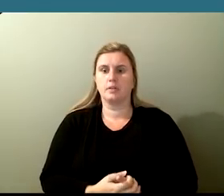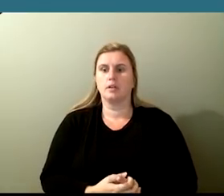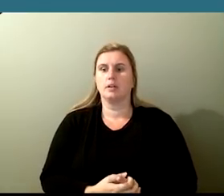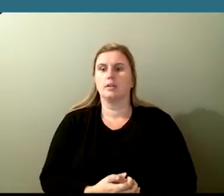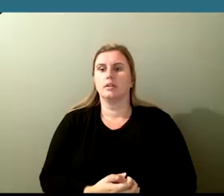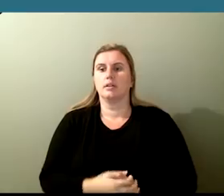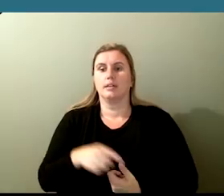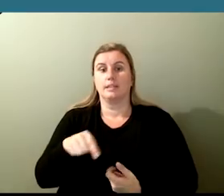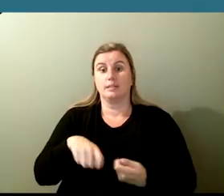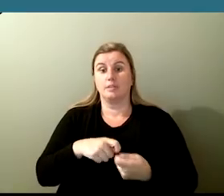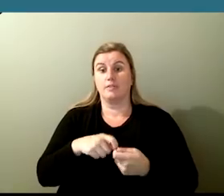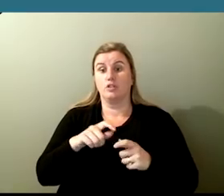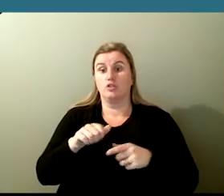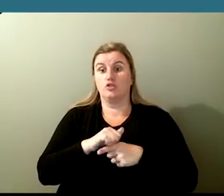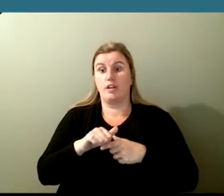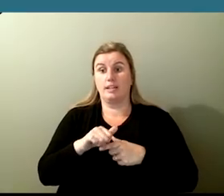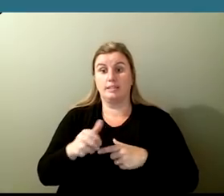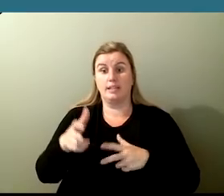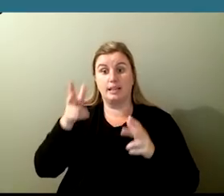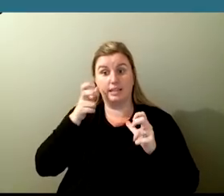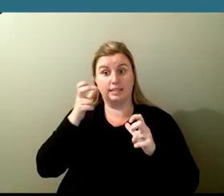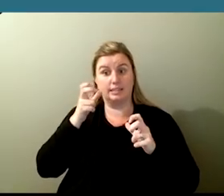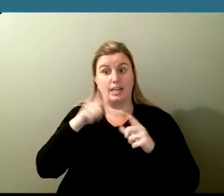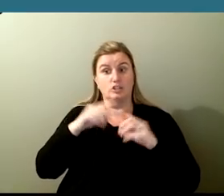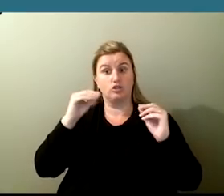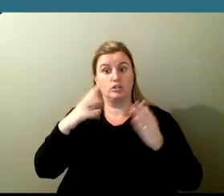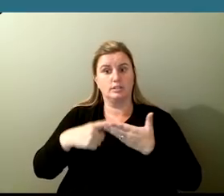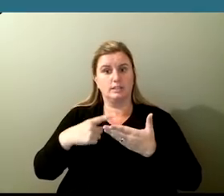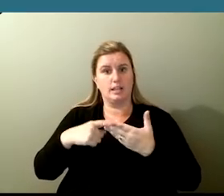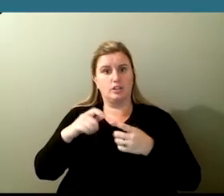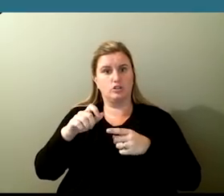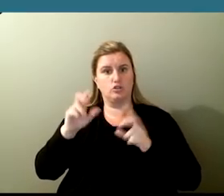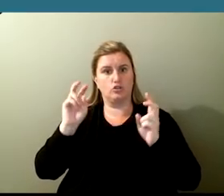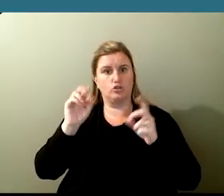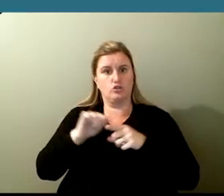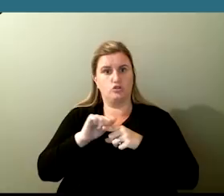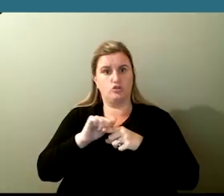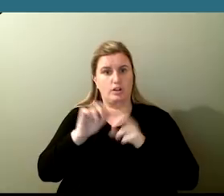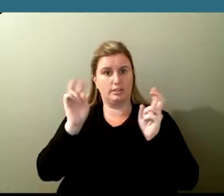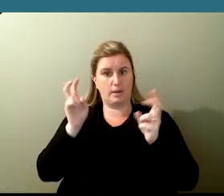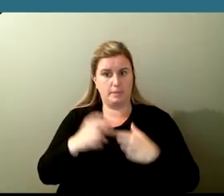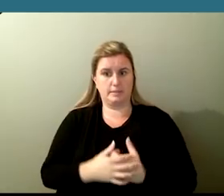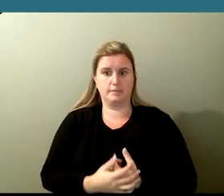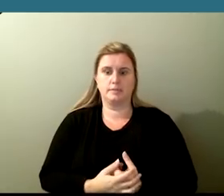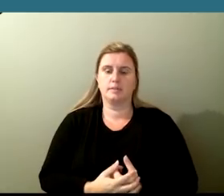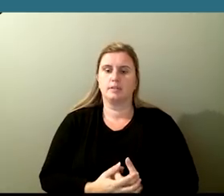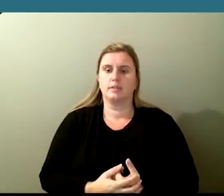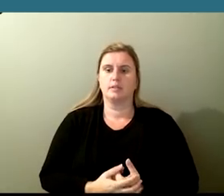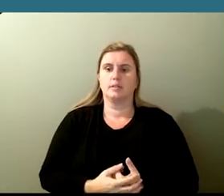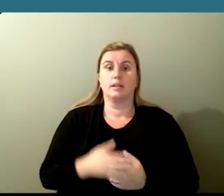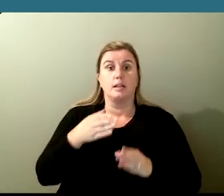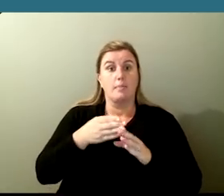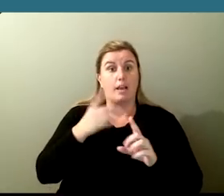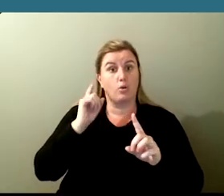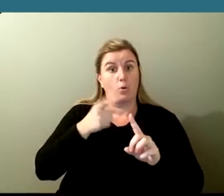specific case, group of trainees listening as an instructor is discussing a training topic. The main goal of this